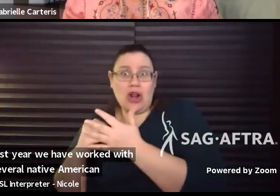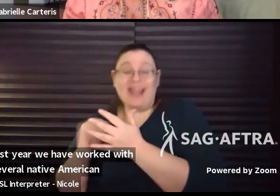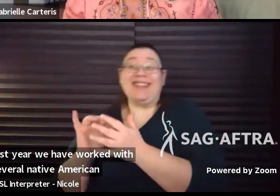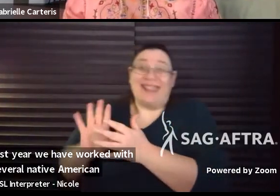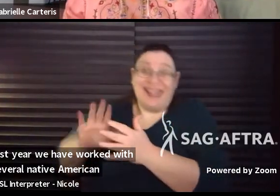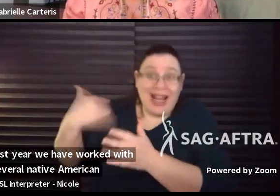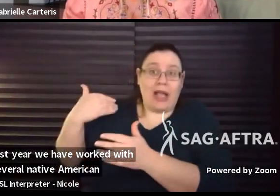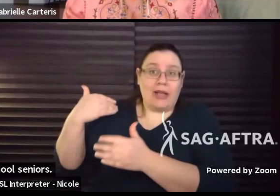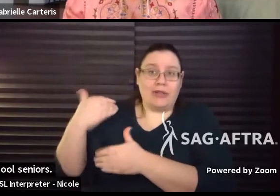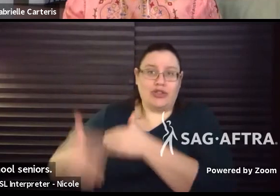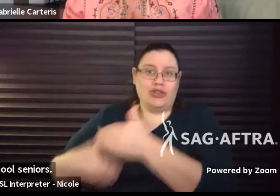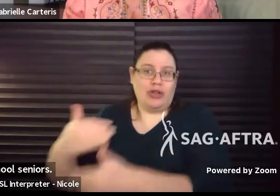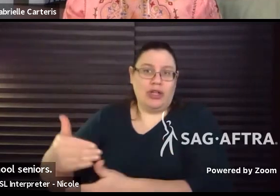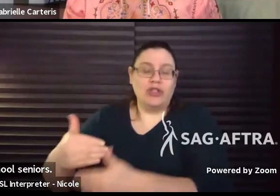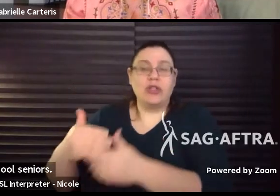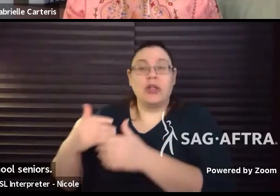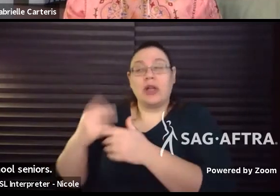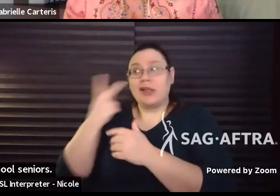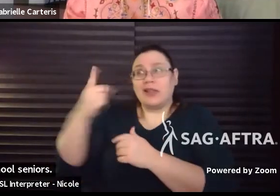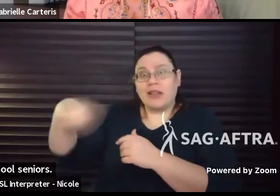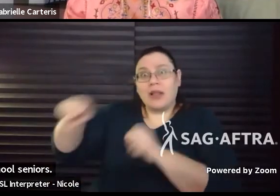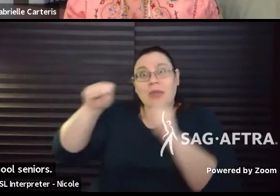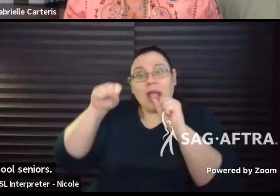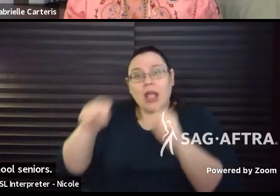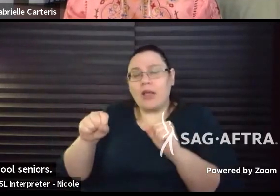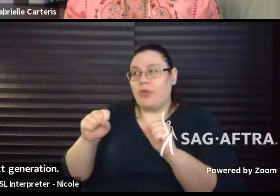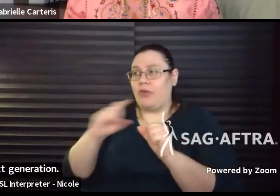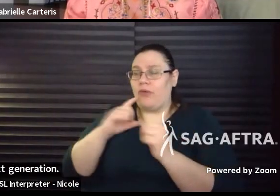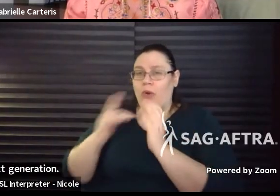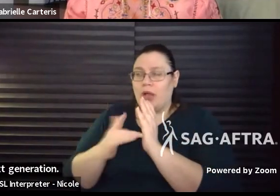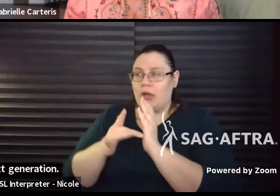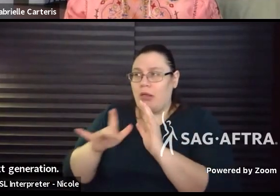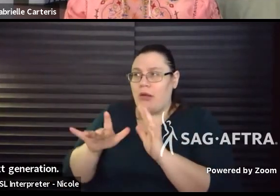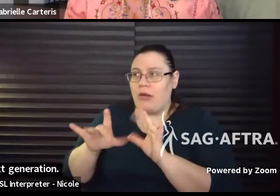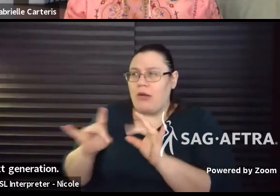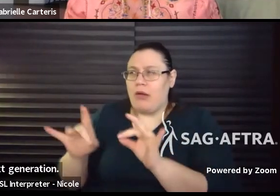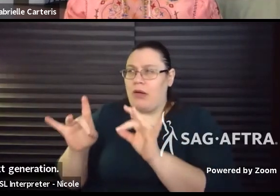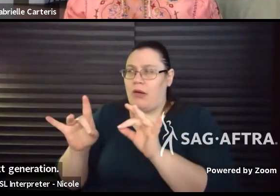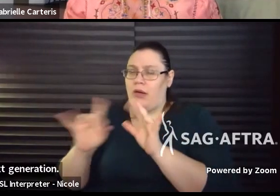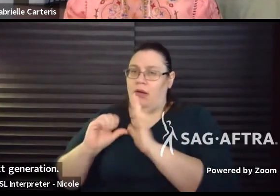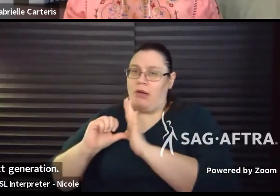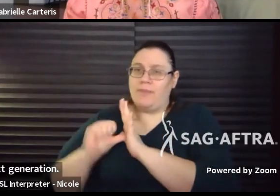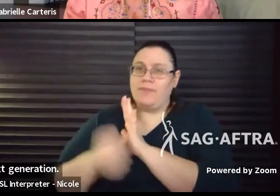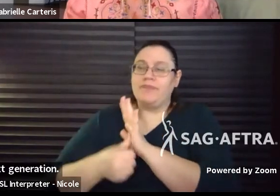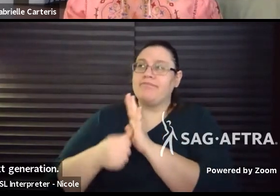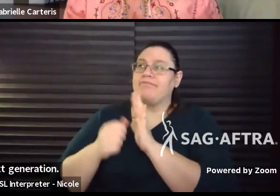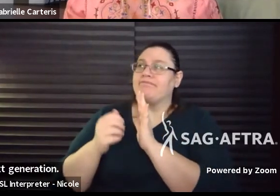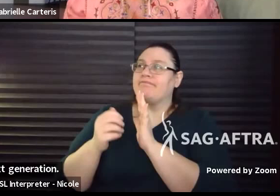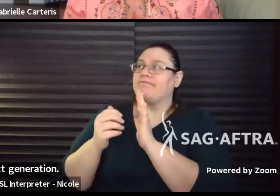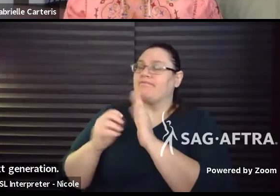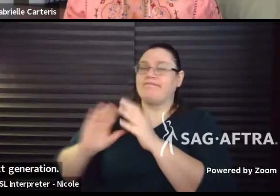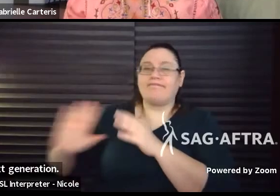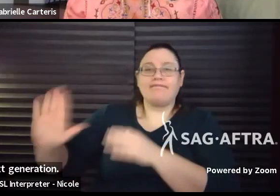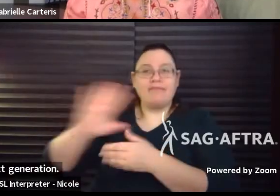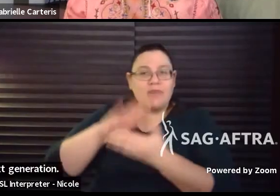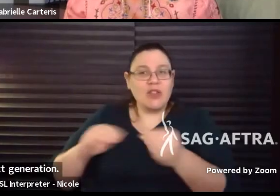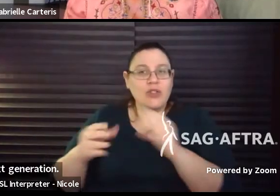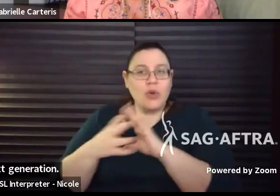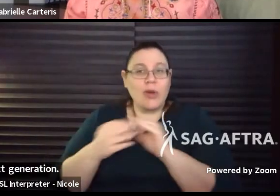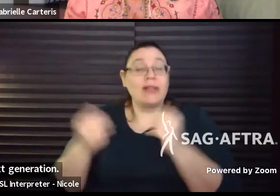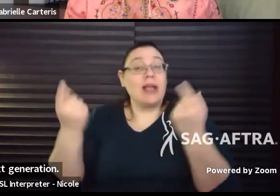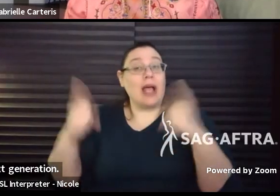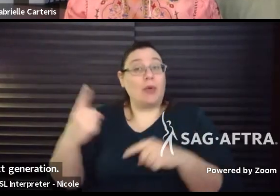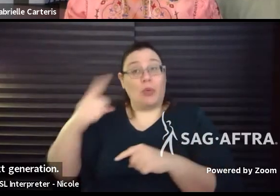and seeing them able to pick up this technology and highlight, the stories that are happening. We did a program this